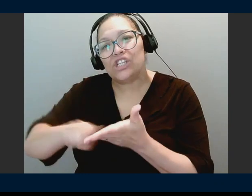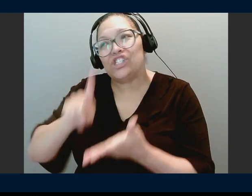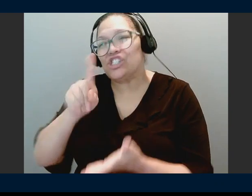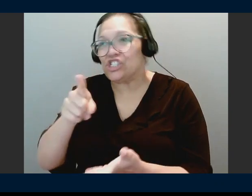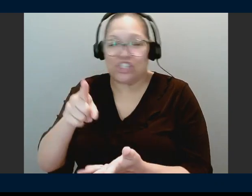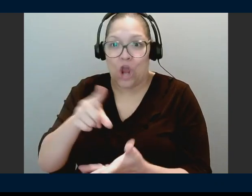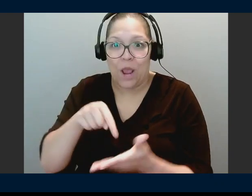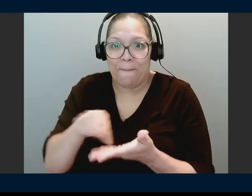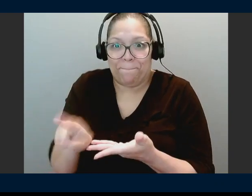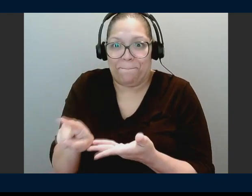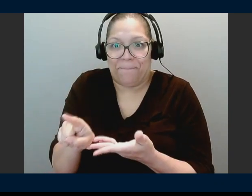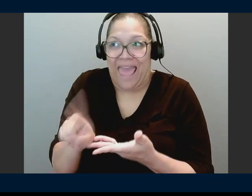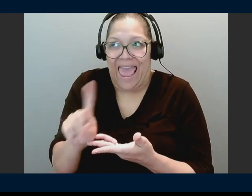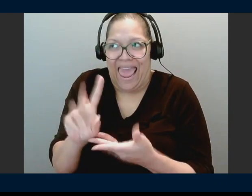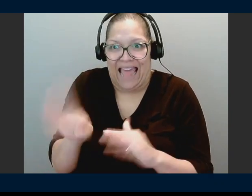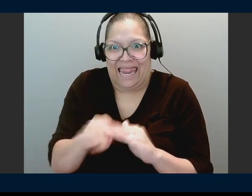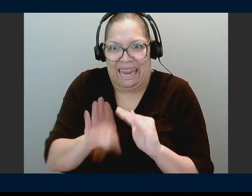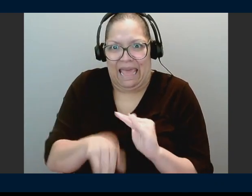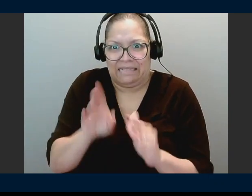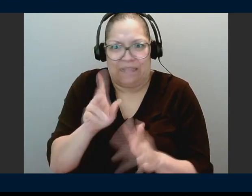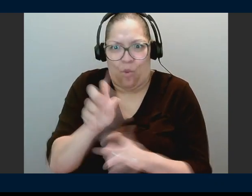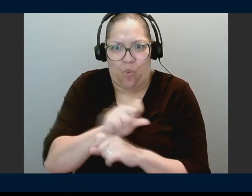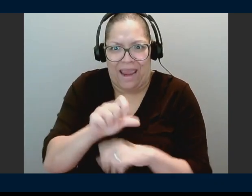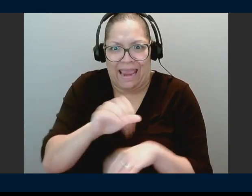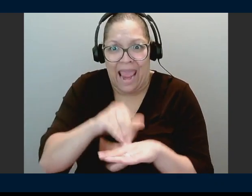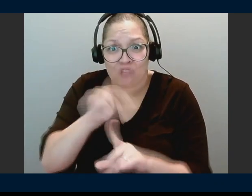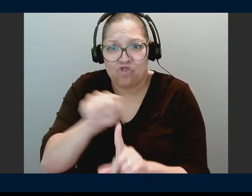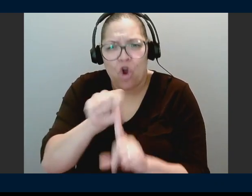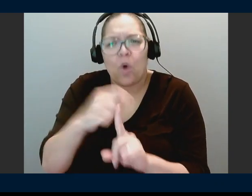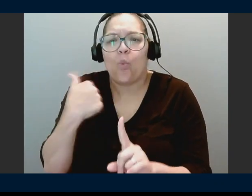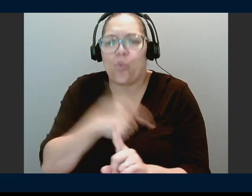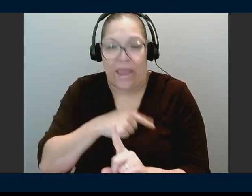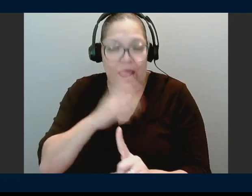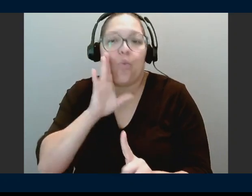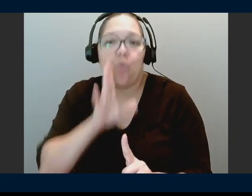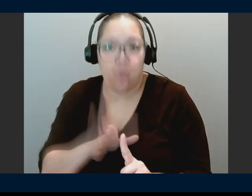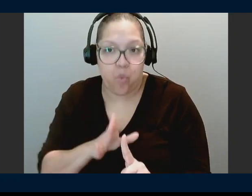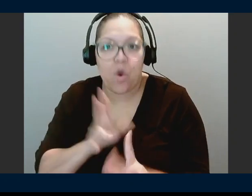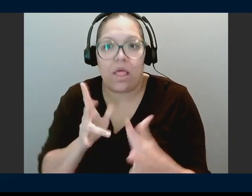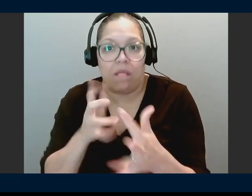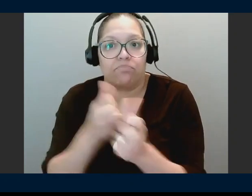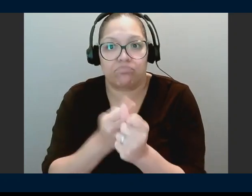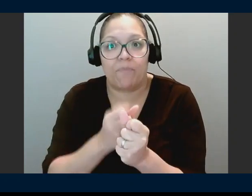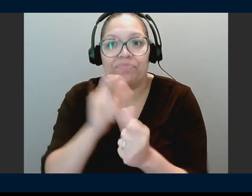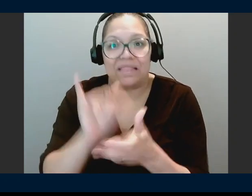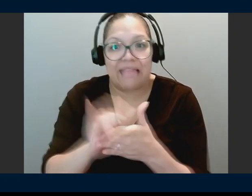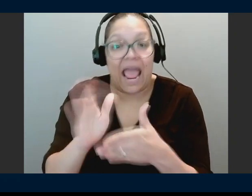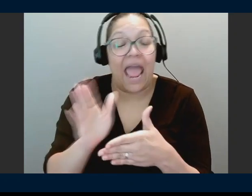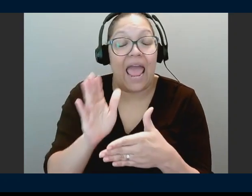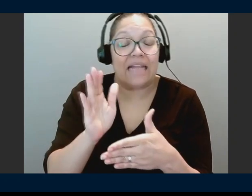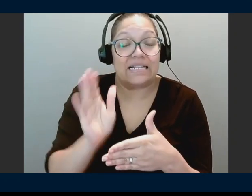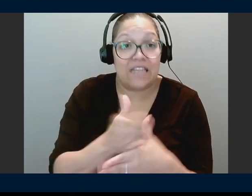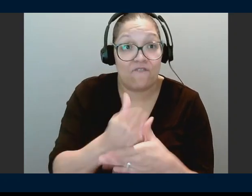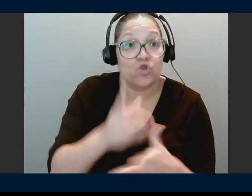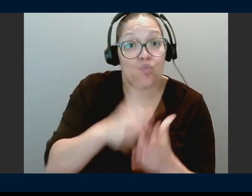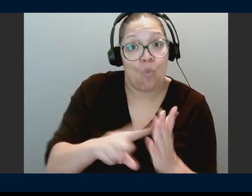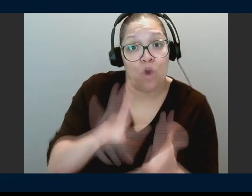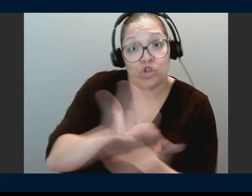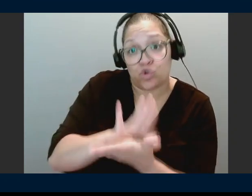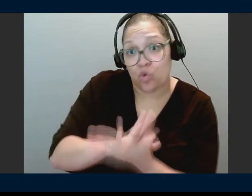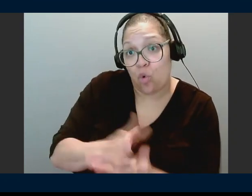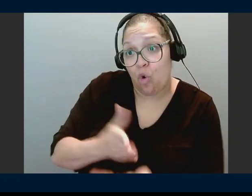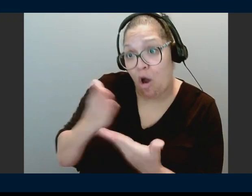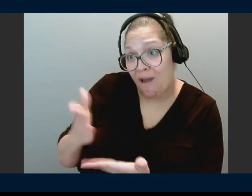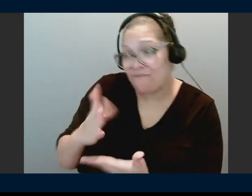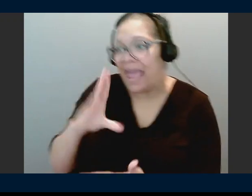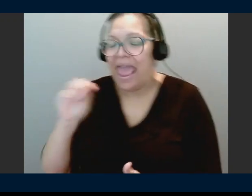Target. So we will make up the difference between what you're going to be offered by your school and $10,000. So come see us at